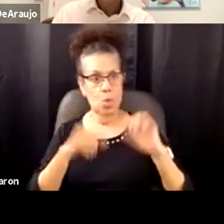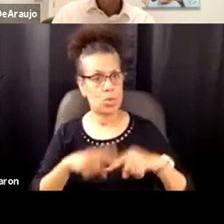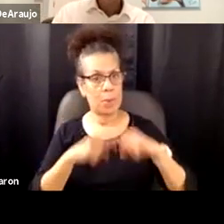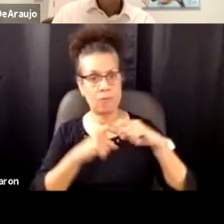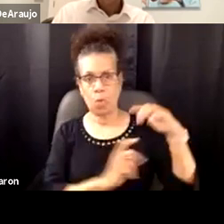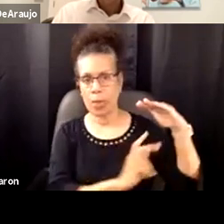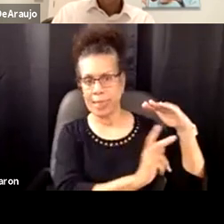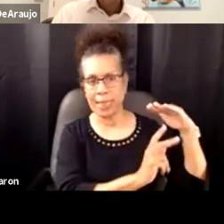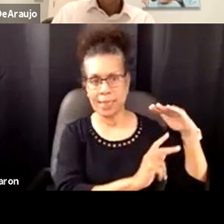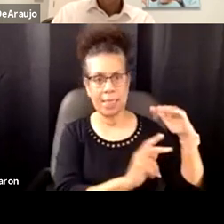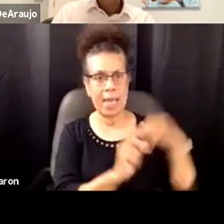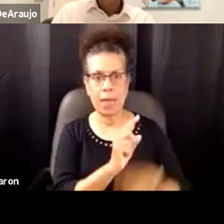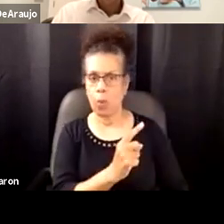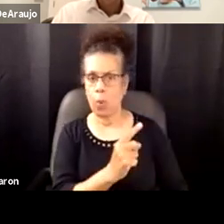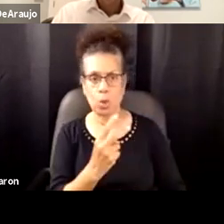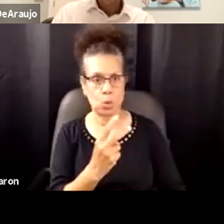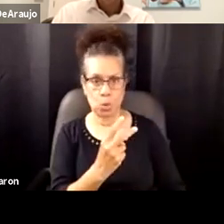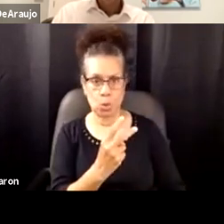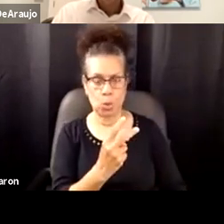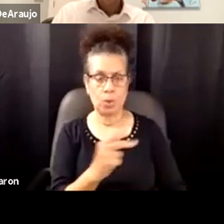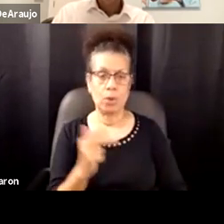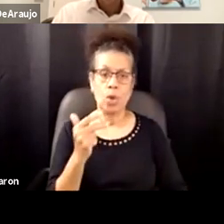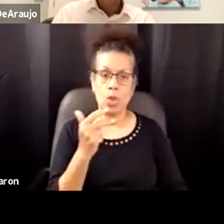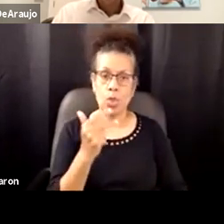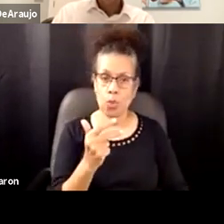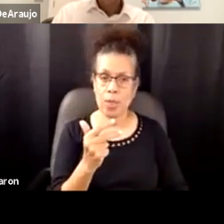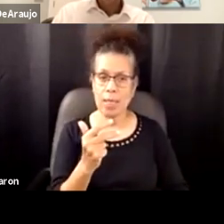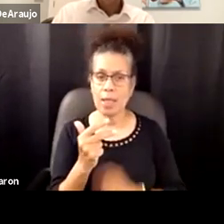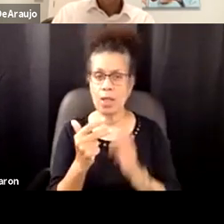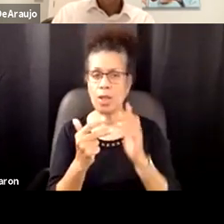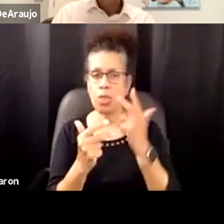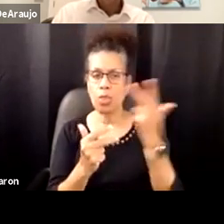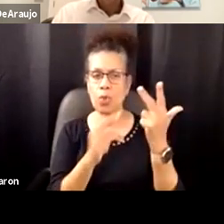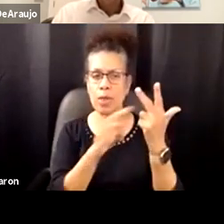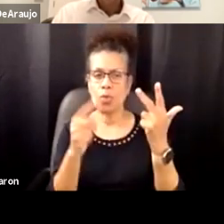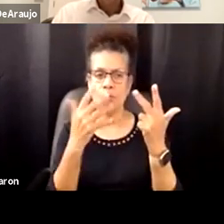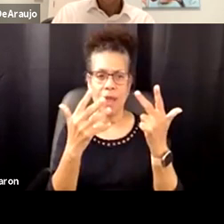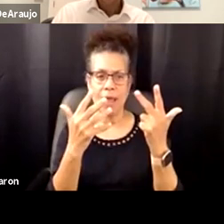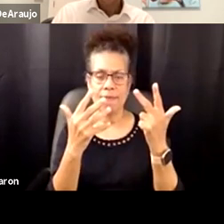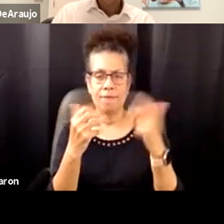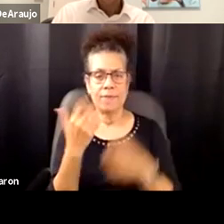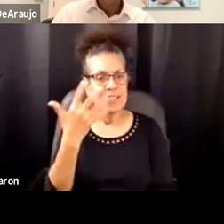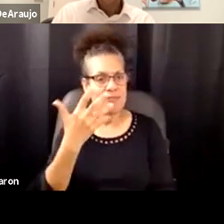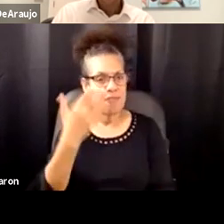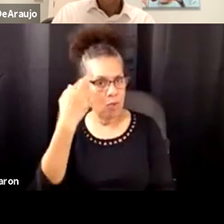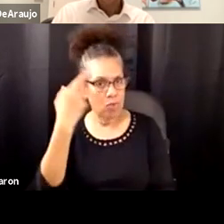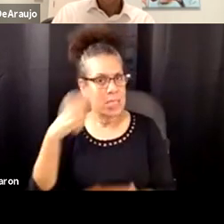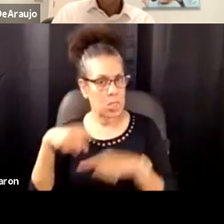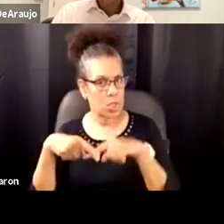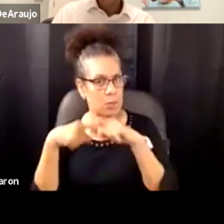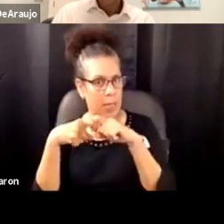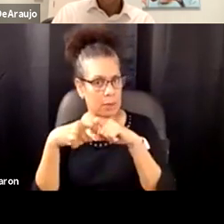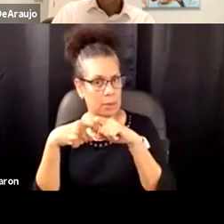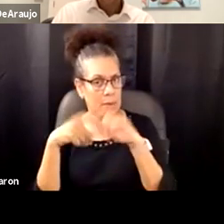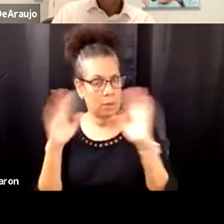kindergarten through second grade and for third through fifth grade um there's only five particular reasons why the student could